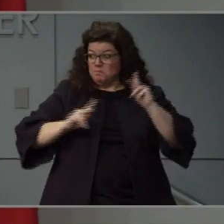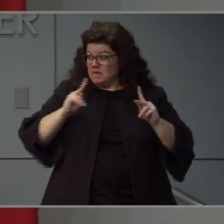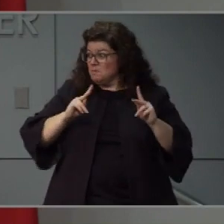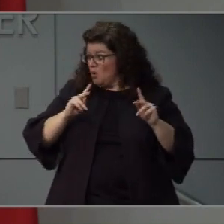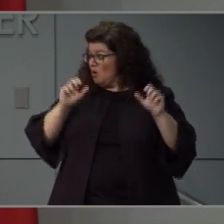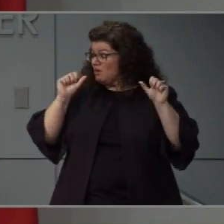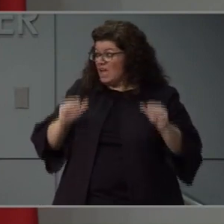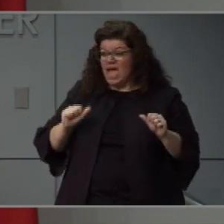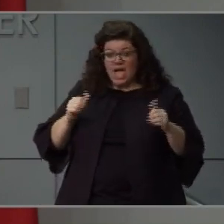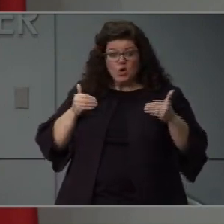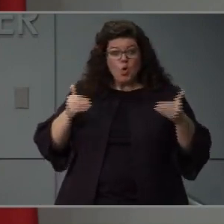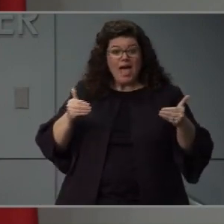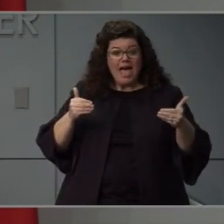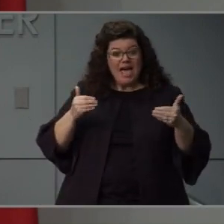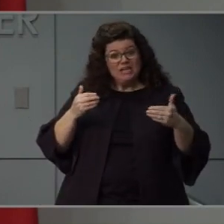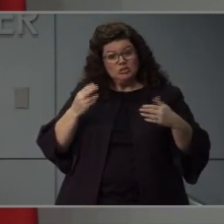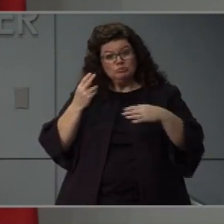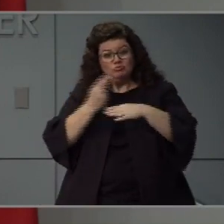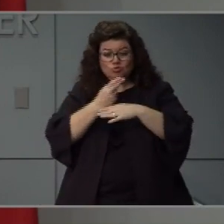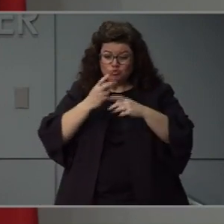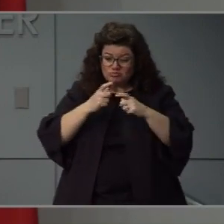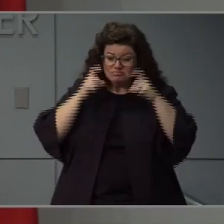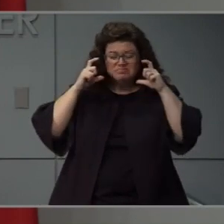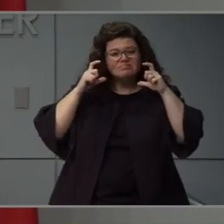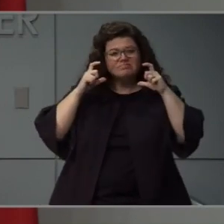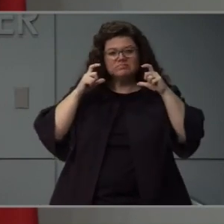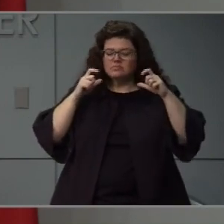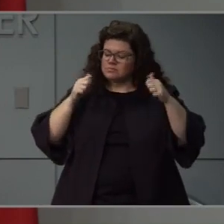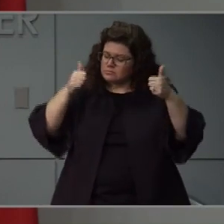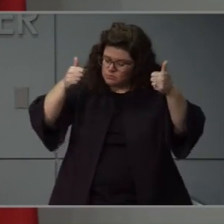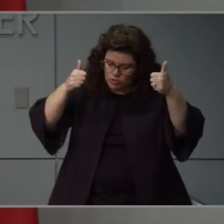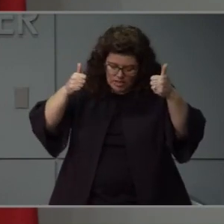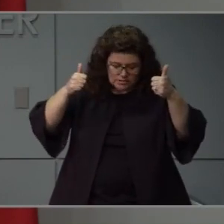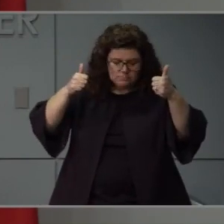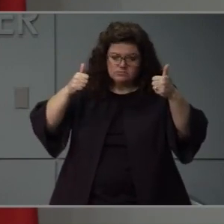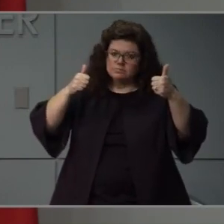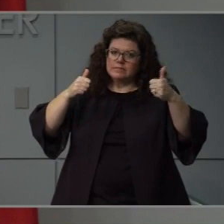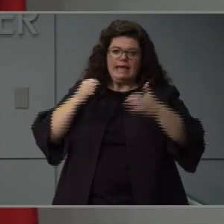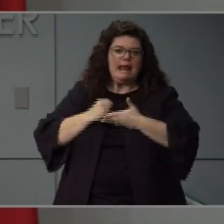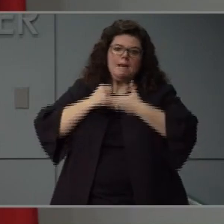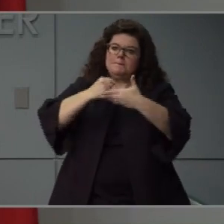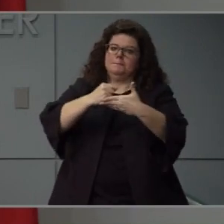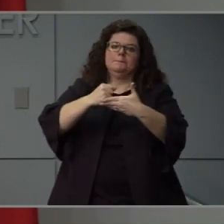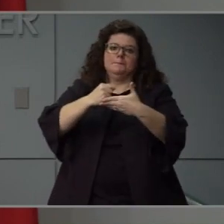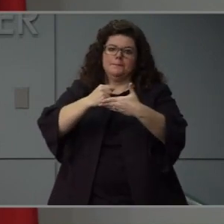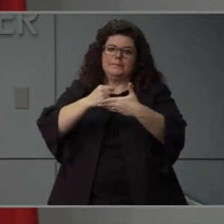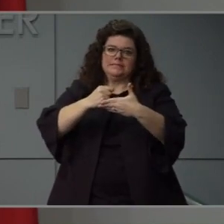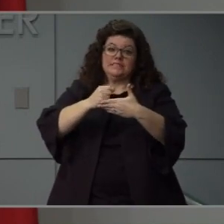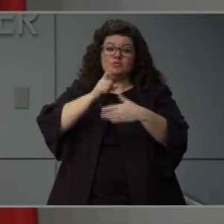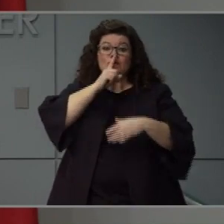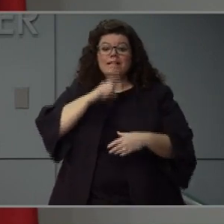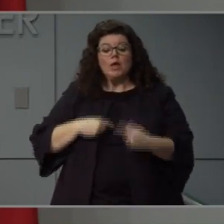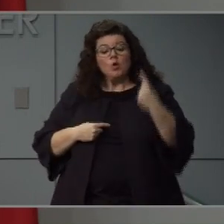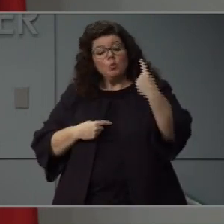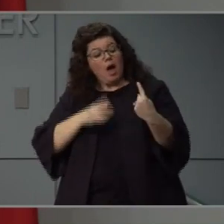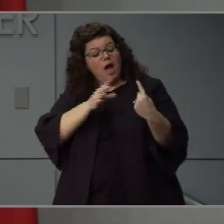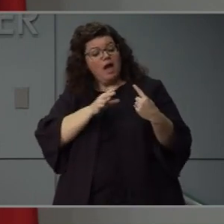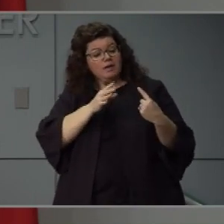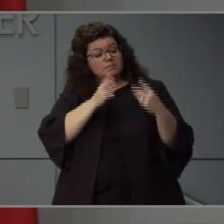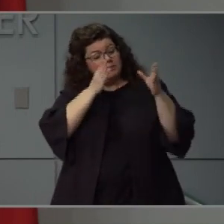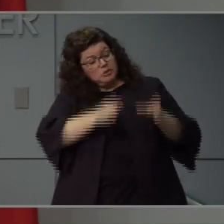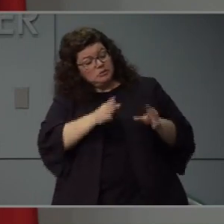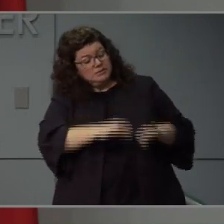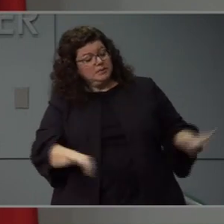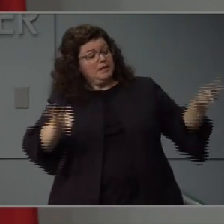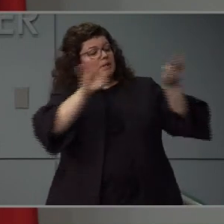together, it actually has the most protective effect, as you can imagine. This is all about collective action together, so I'm